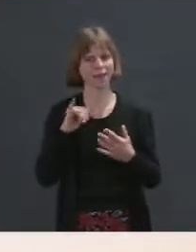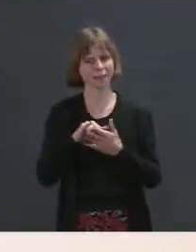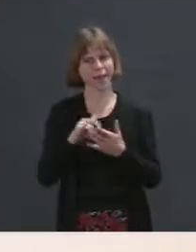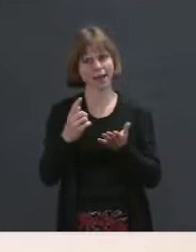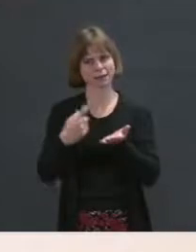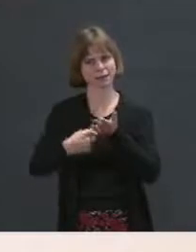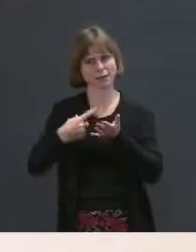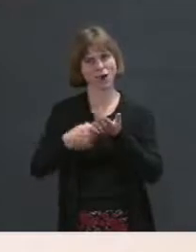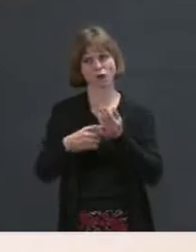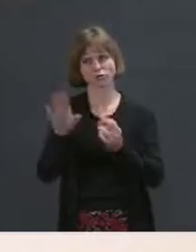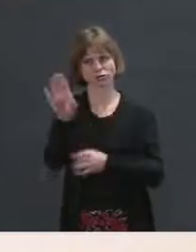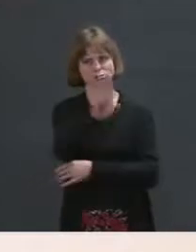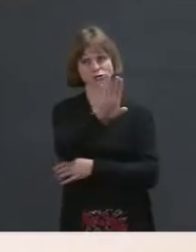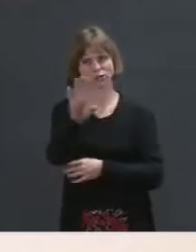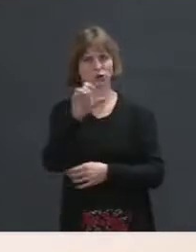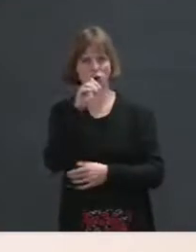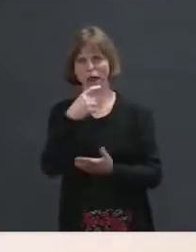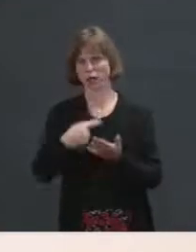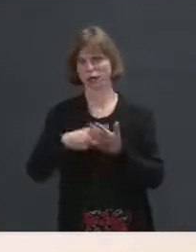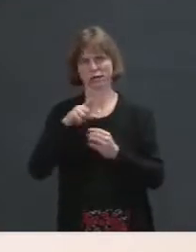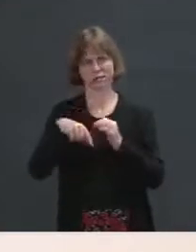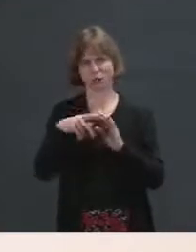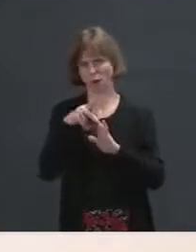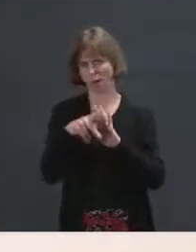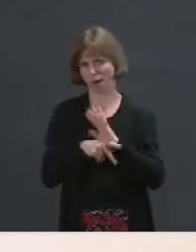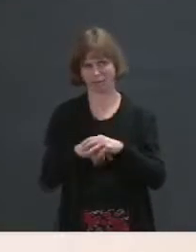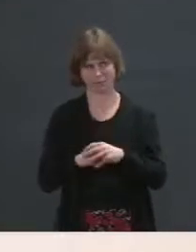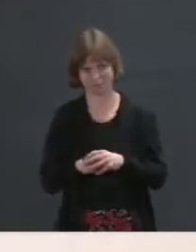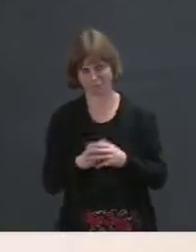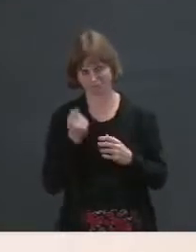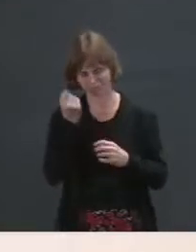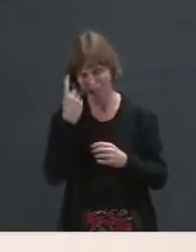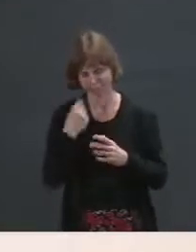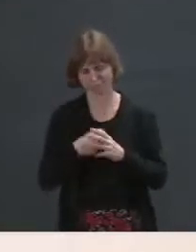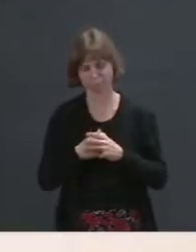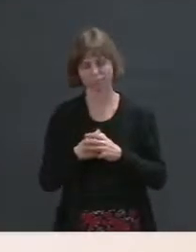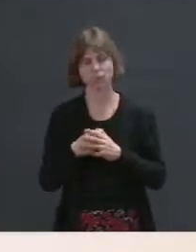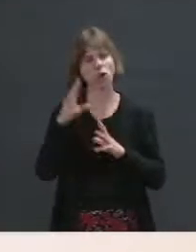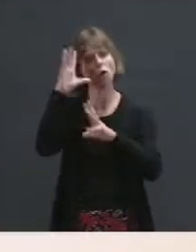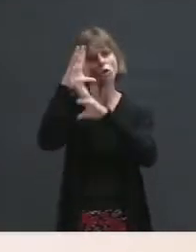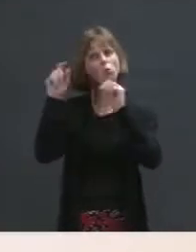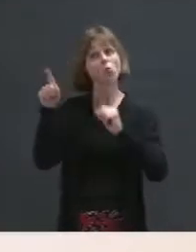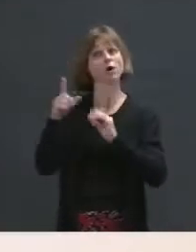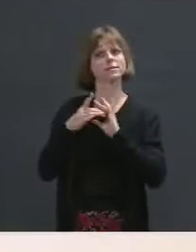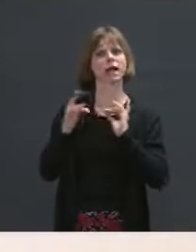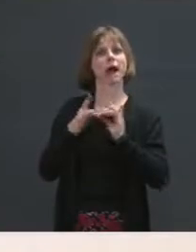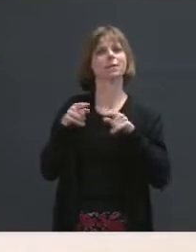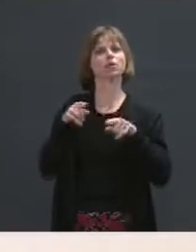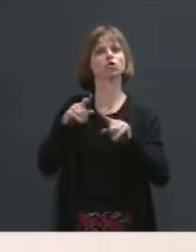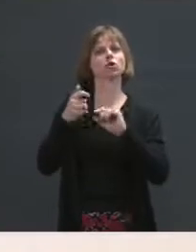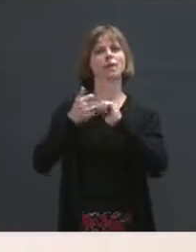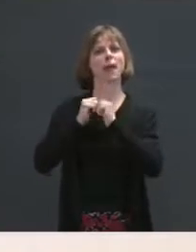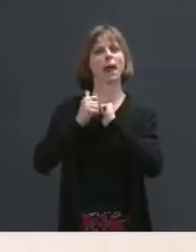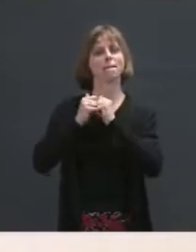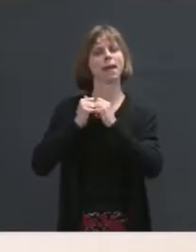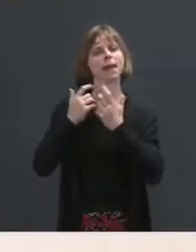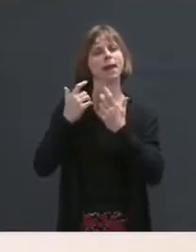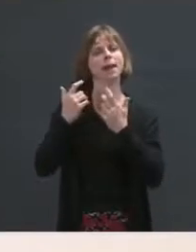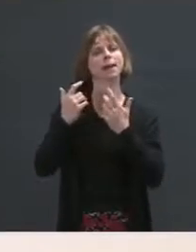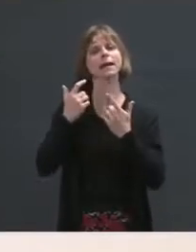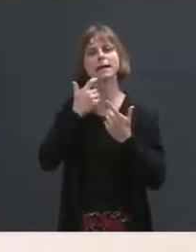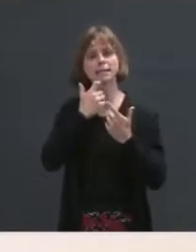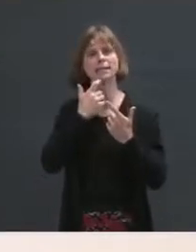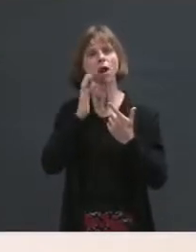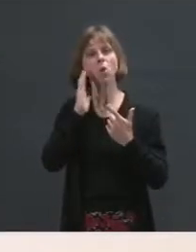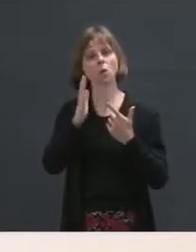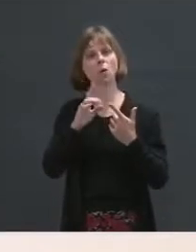much about the policy implications. The president did have some things to say during the campaign. He said, we were in fact going to make them pay a